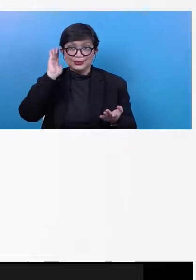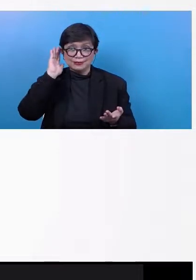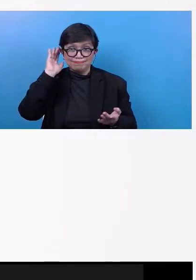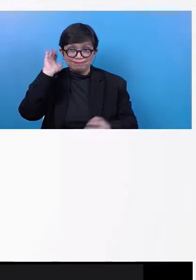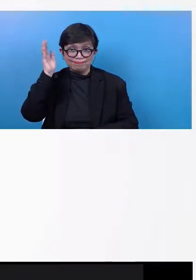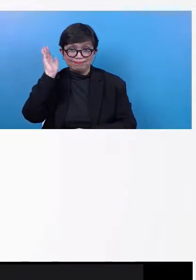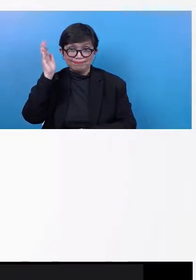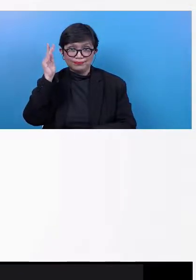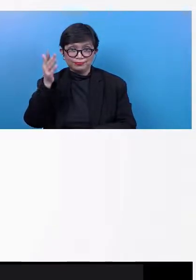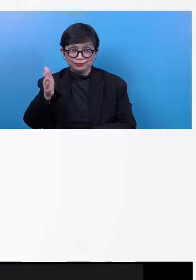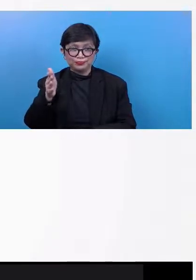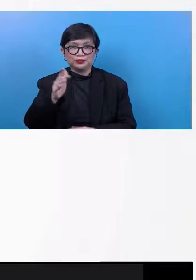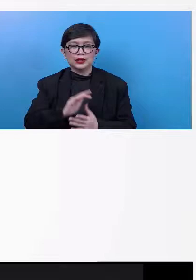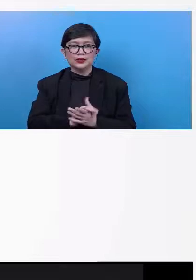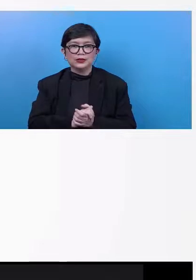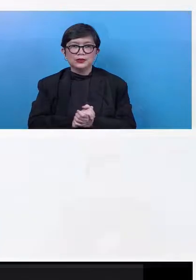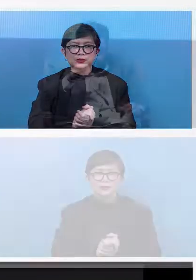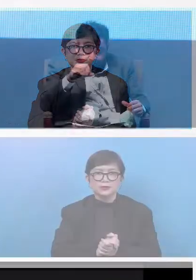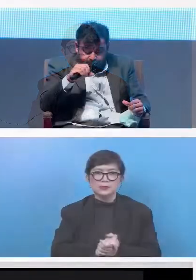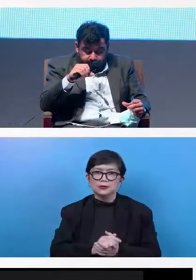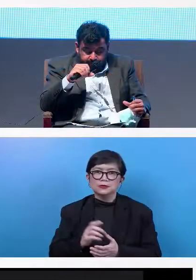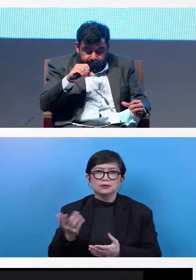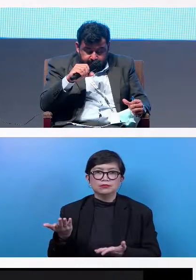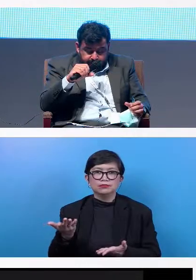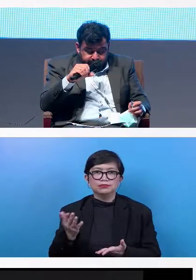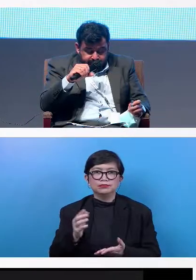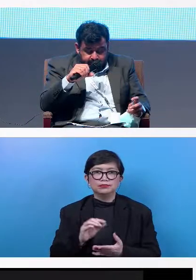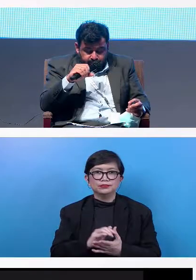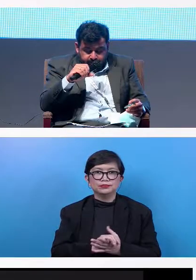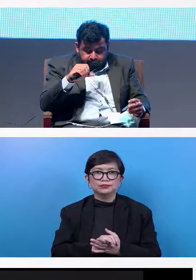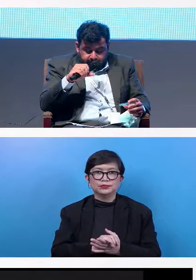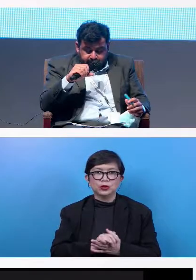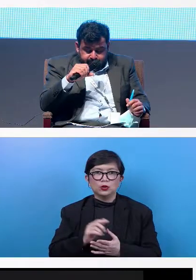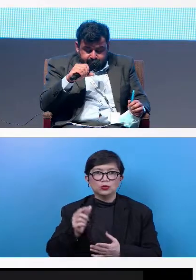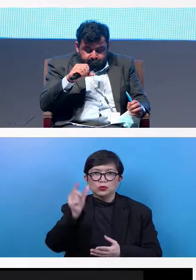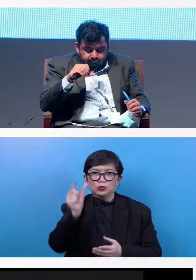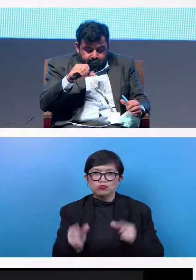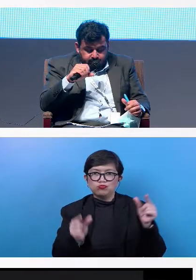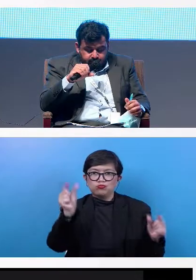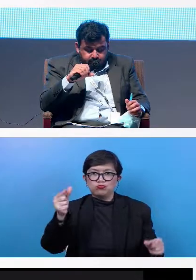Ajay, Ranjit, and Sean, and then also from Vijay now.